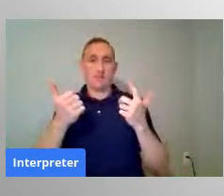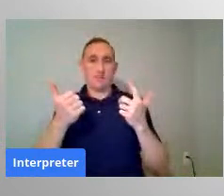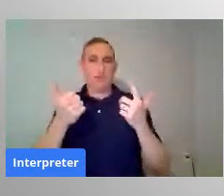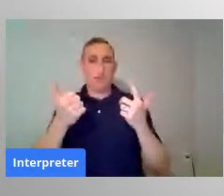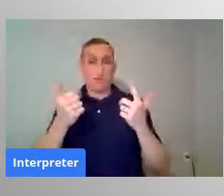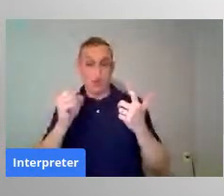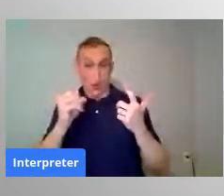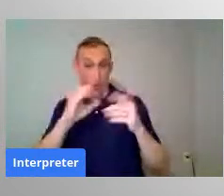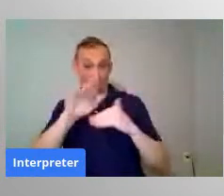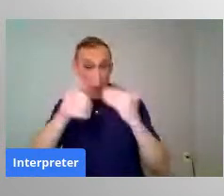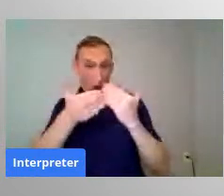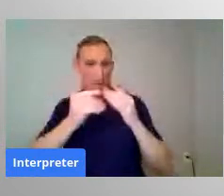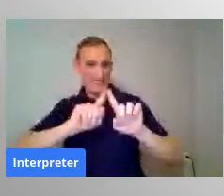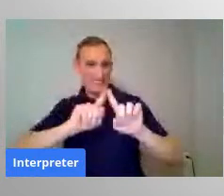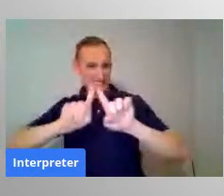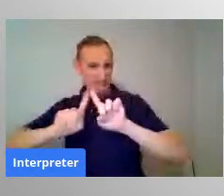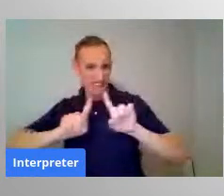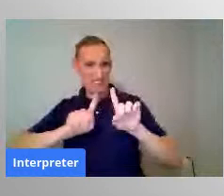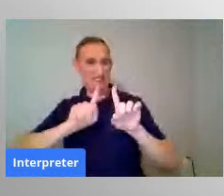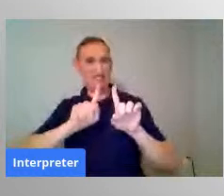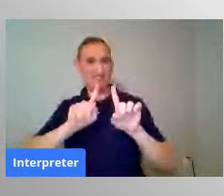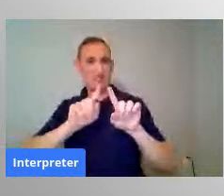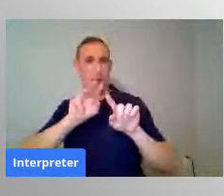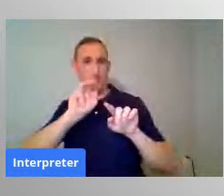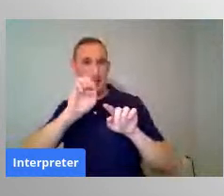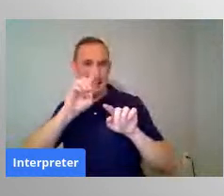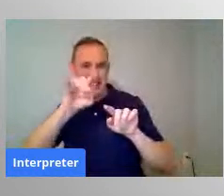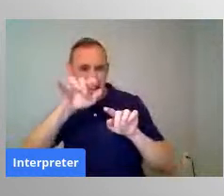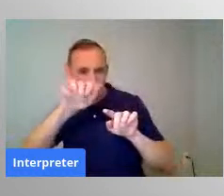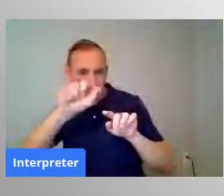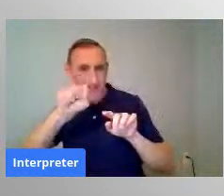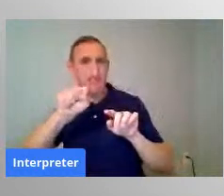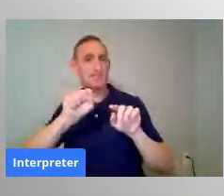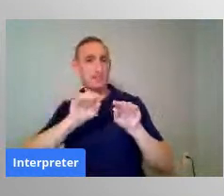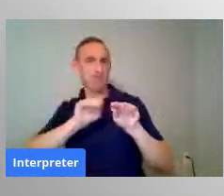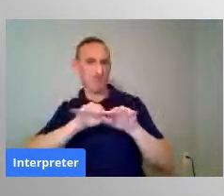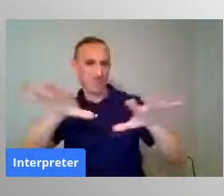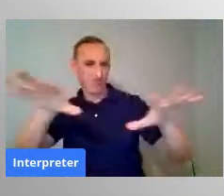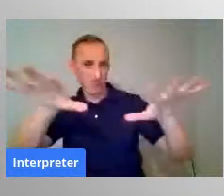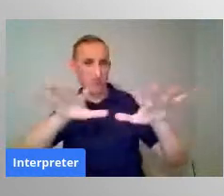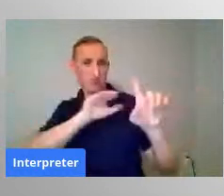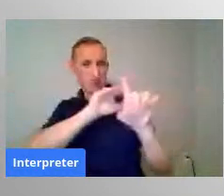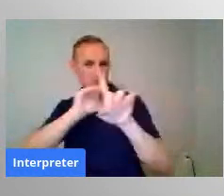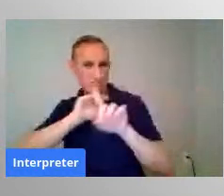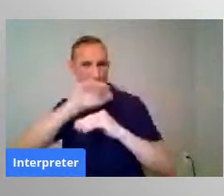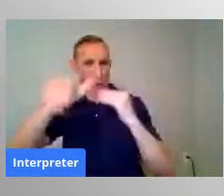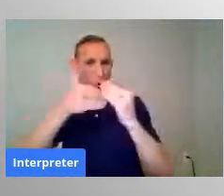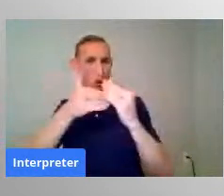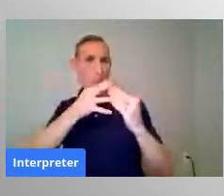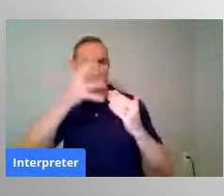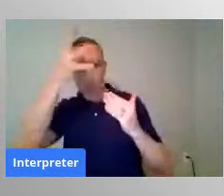out through all of those so that everyone has an equal opportunity to receive it. Correct.